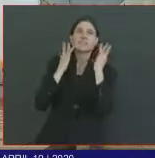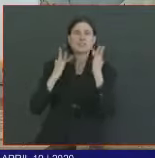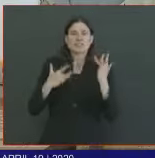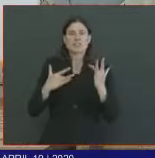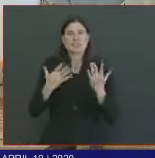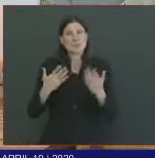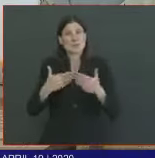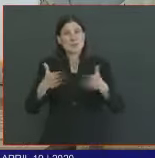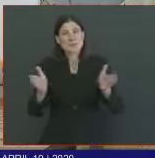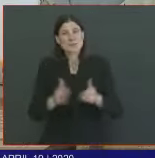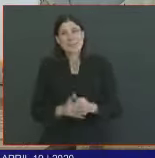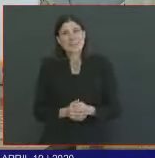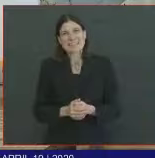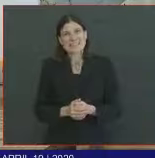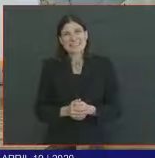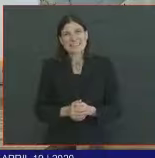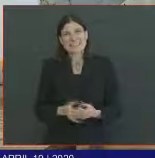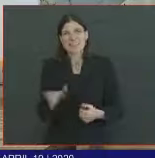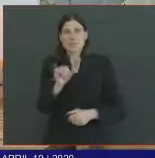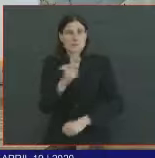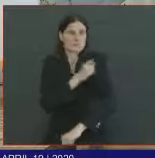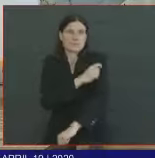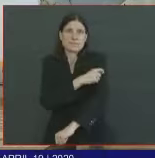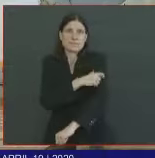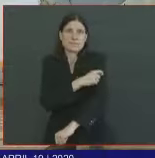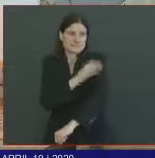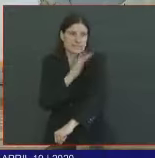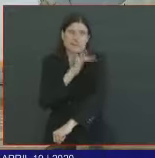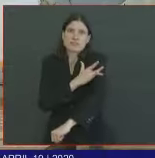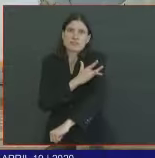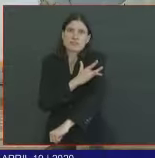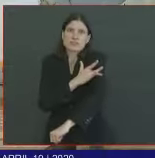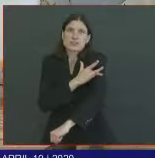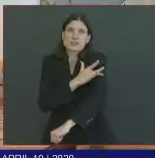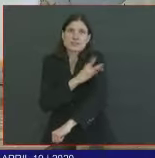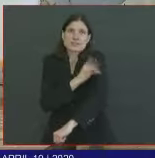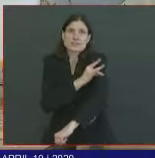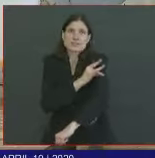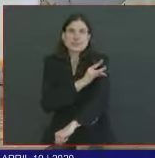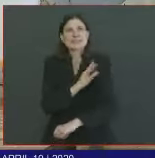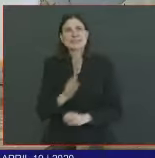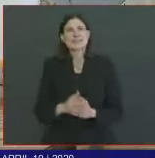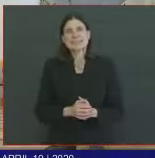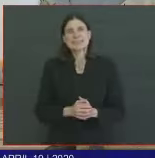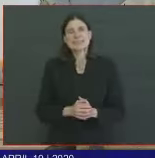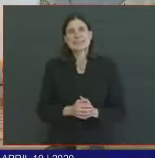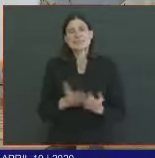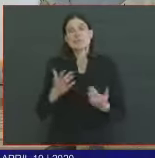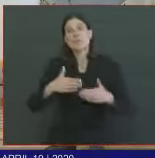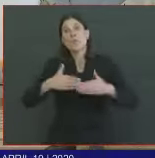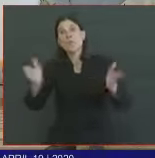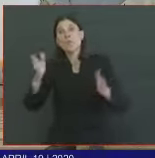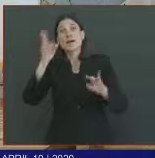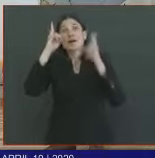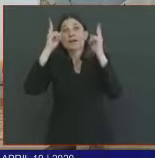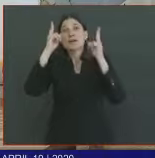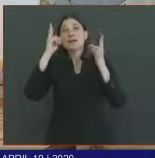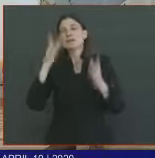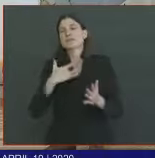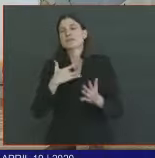and barbers and close in contact businesses to be among the first wave to come back. Those are among the